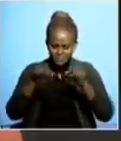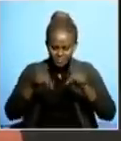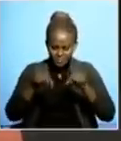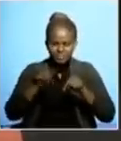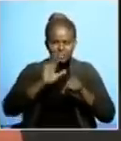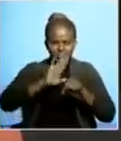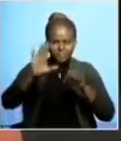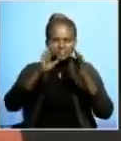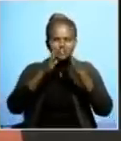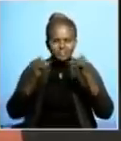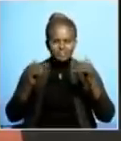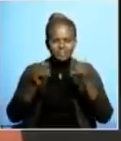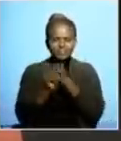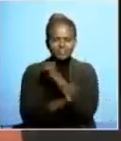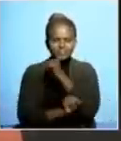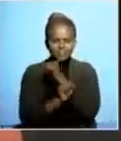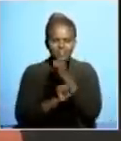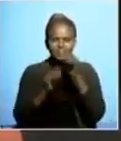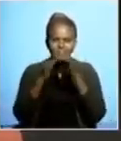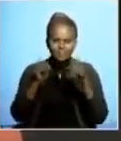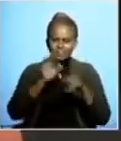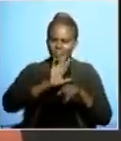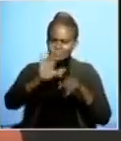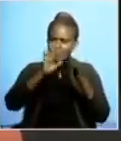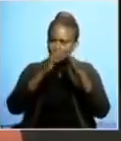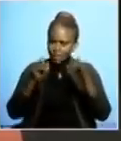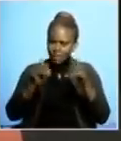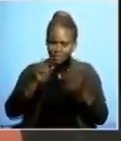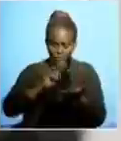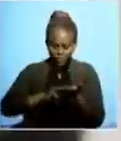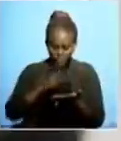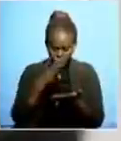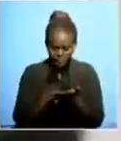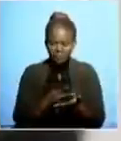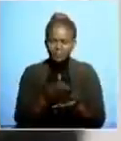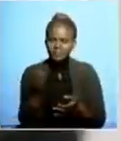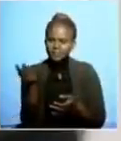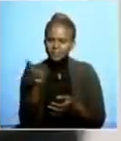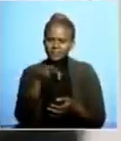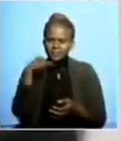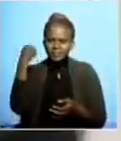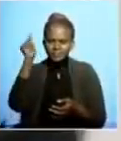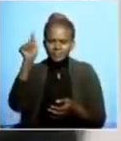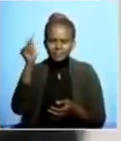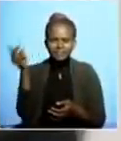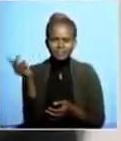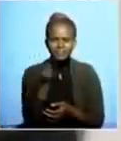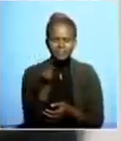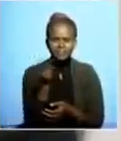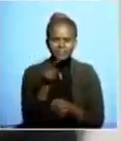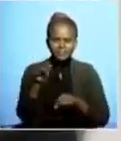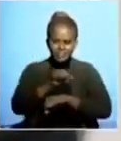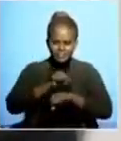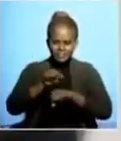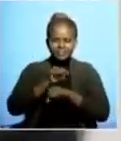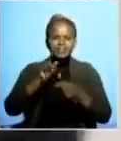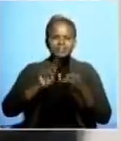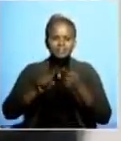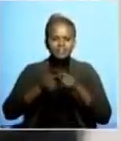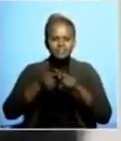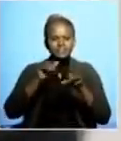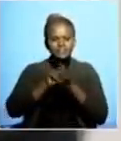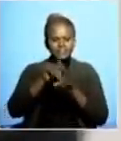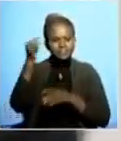house, State House, to witness this swearing in of senior colleagues in